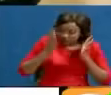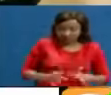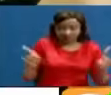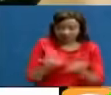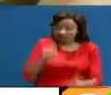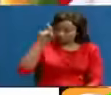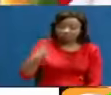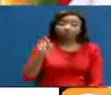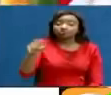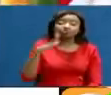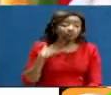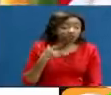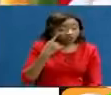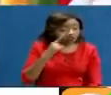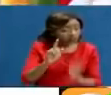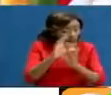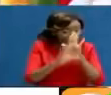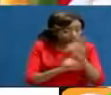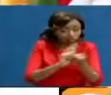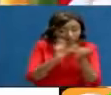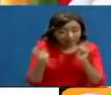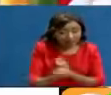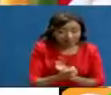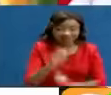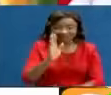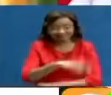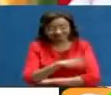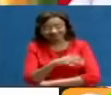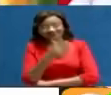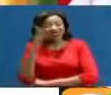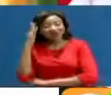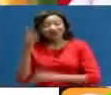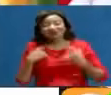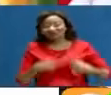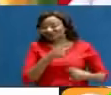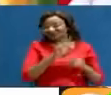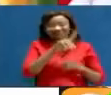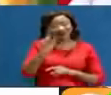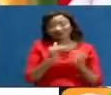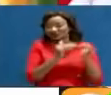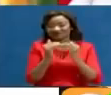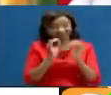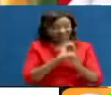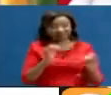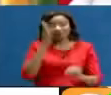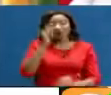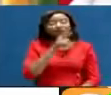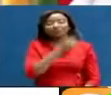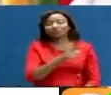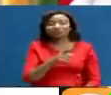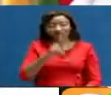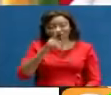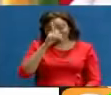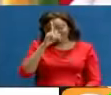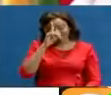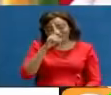you like it to see it amended? That is a fair question. You know, Joe, that's not a very fair question. No, it you is. Know, you're putting the cart before the horse.